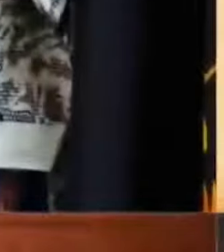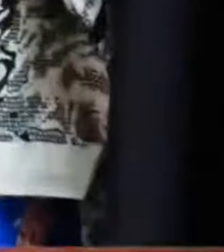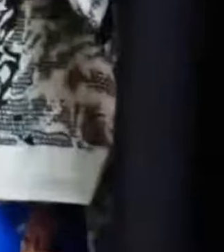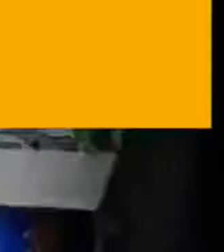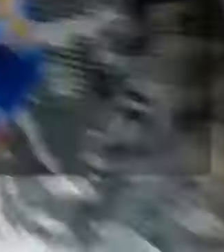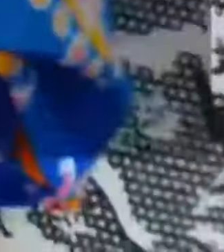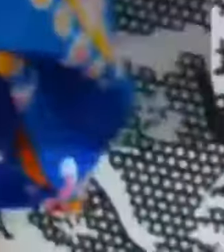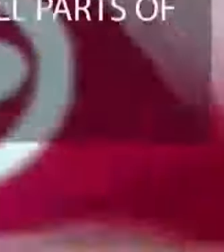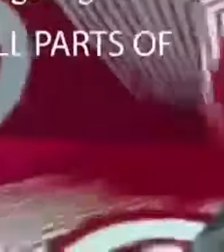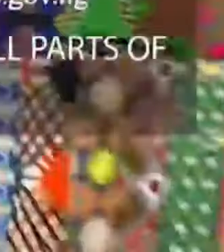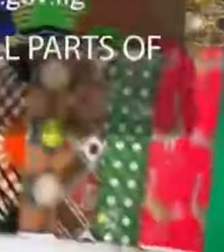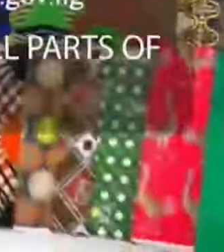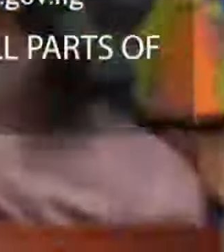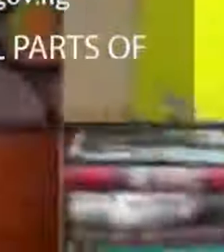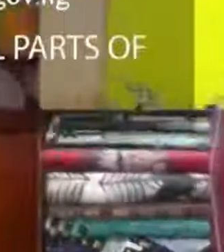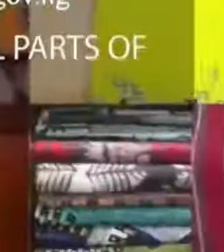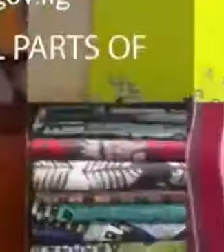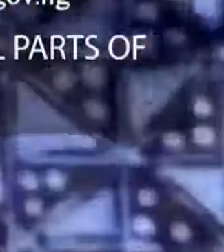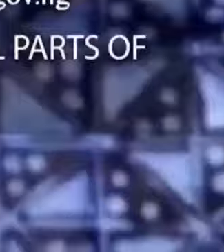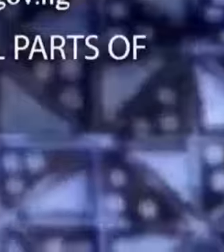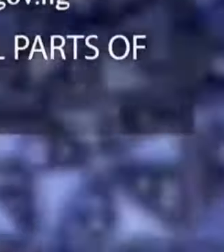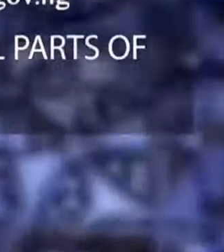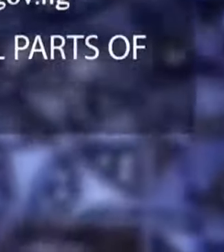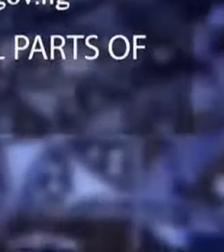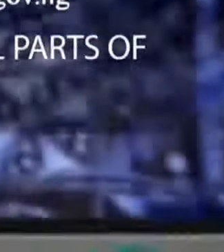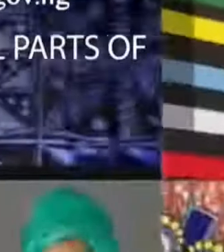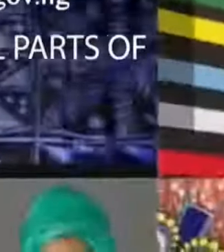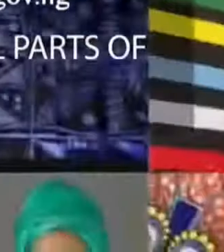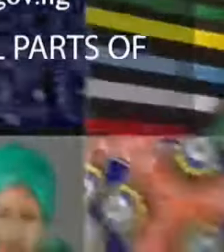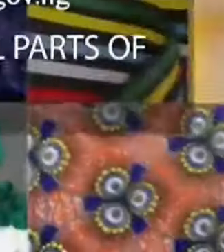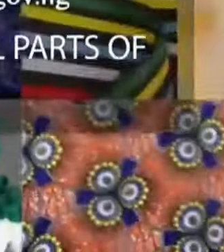sending pictures of your designs via email to